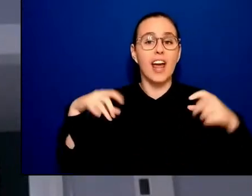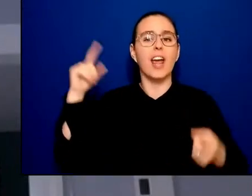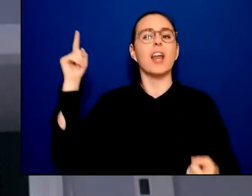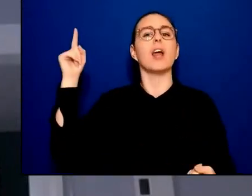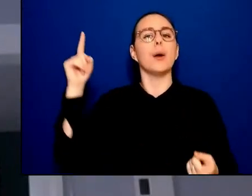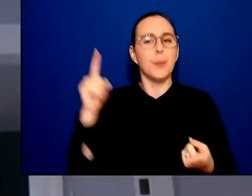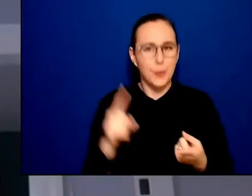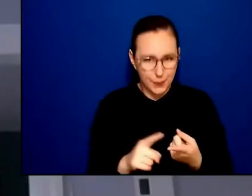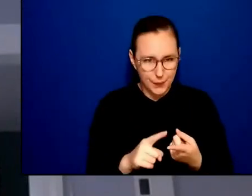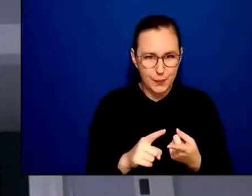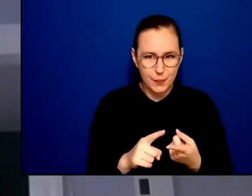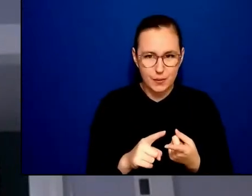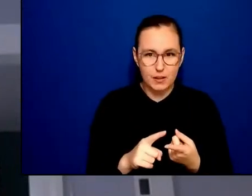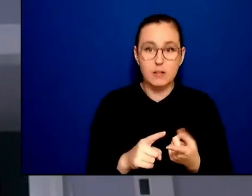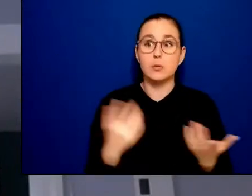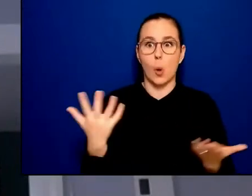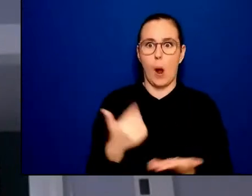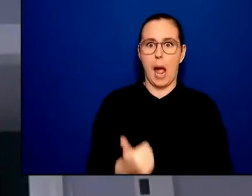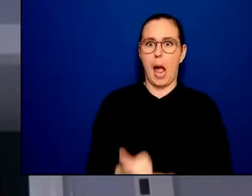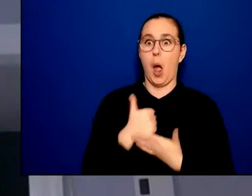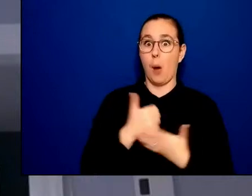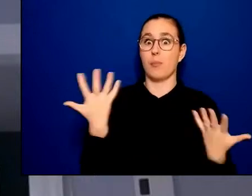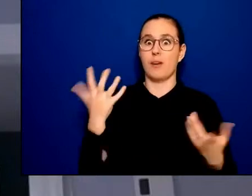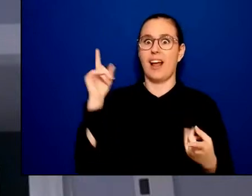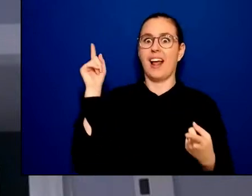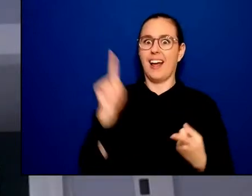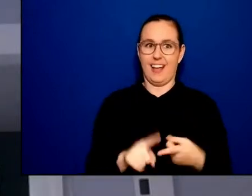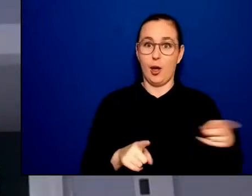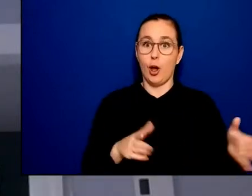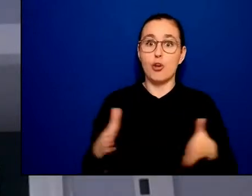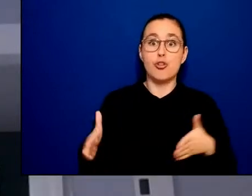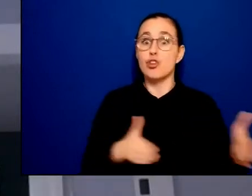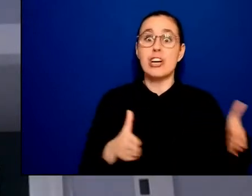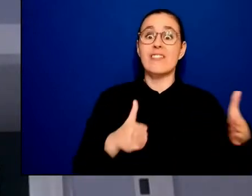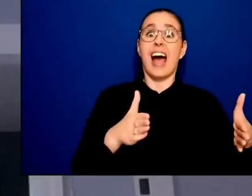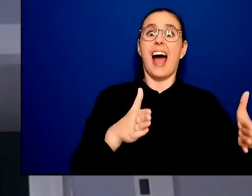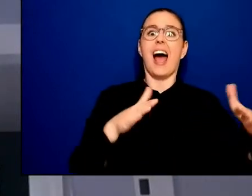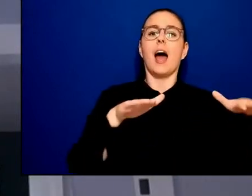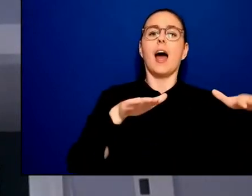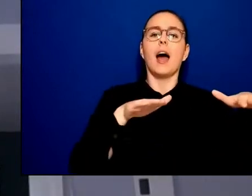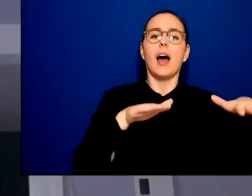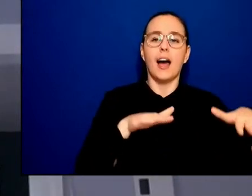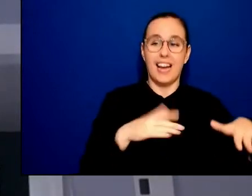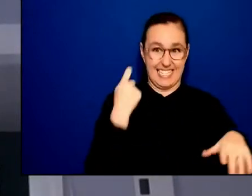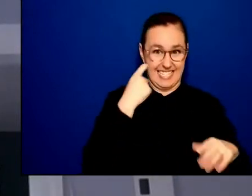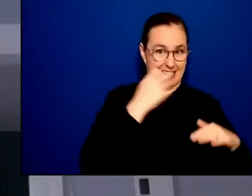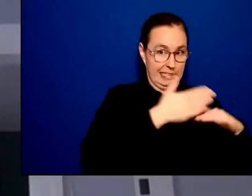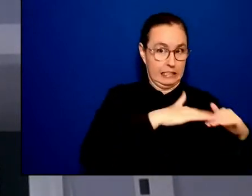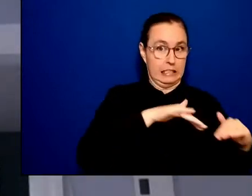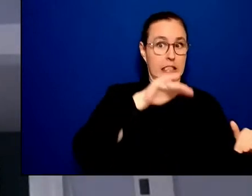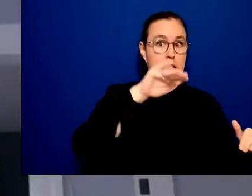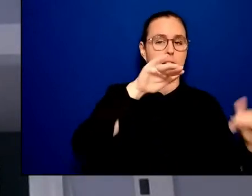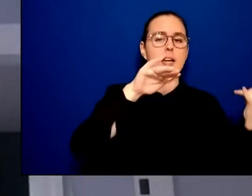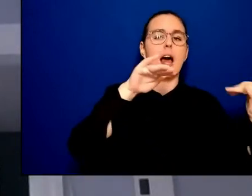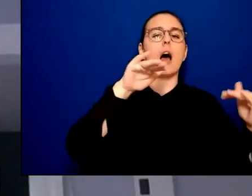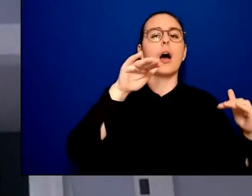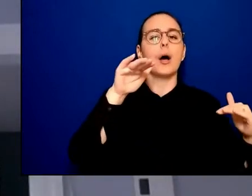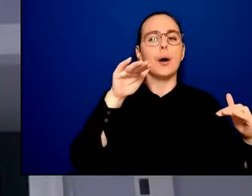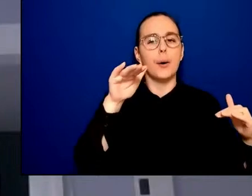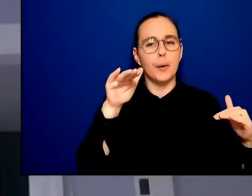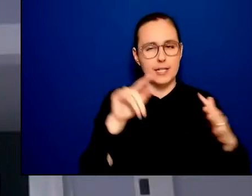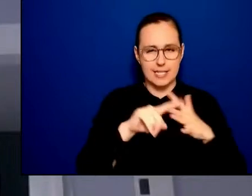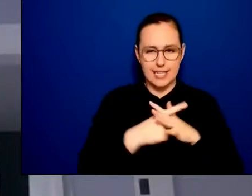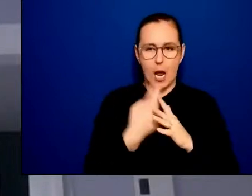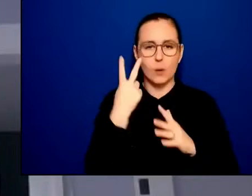easing in river levels. So we've experienced the flood peaks across the province, and we are seeing river levels dropping at this